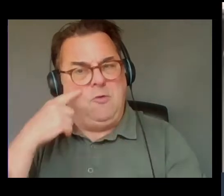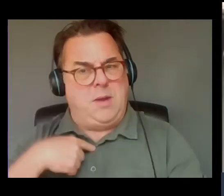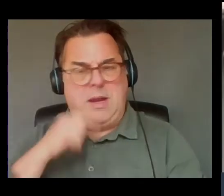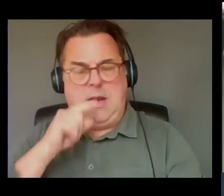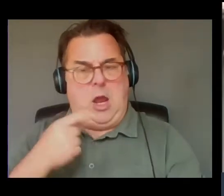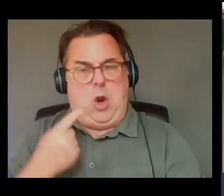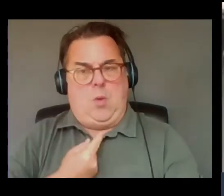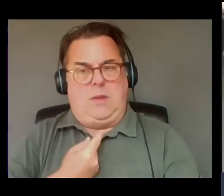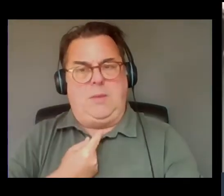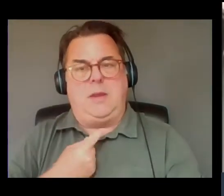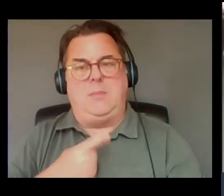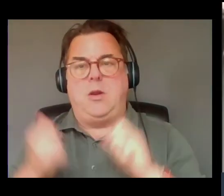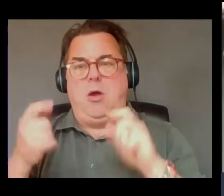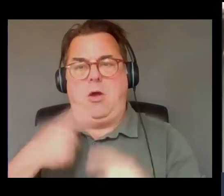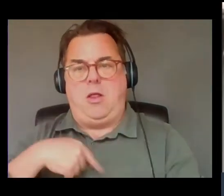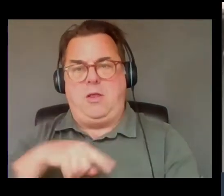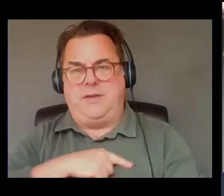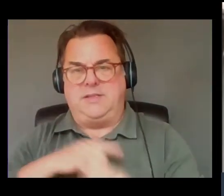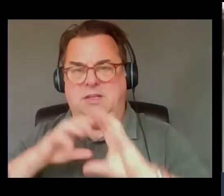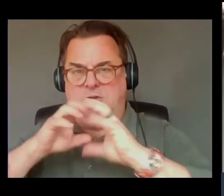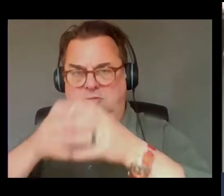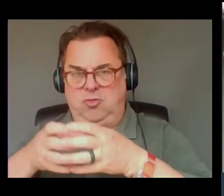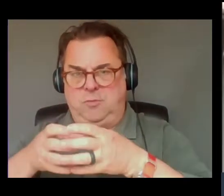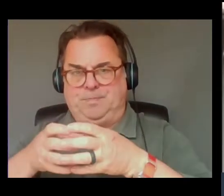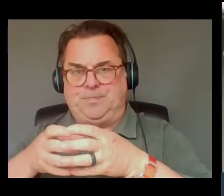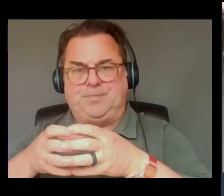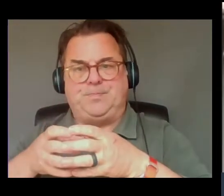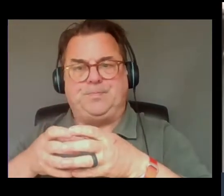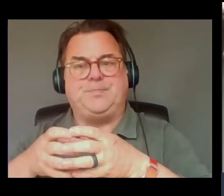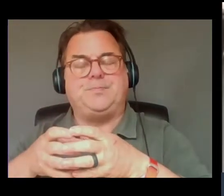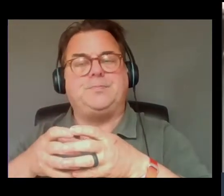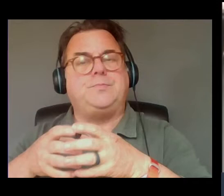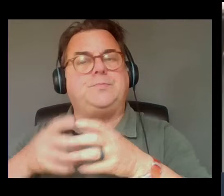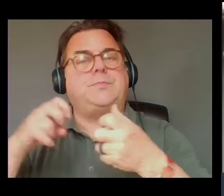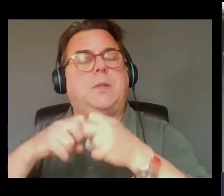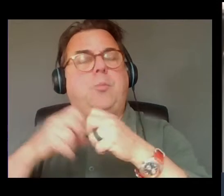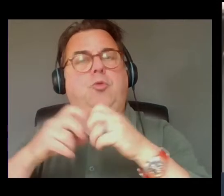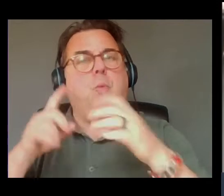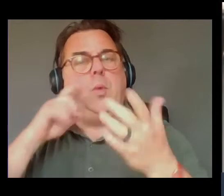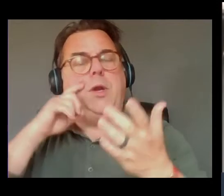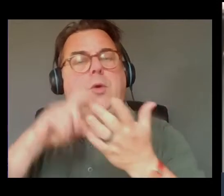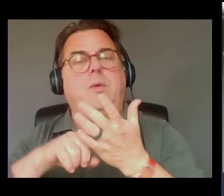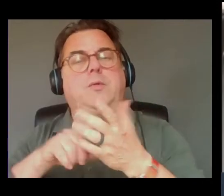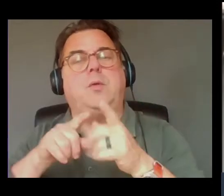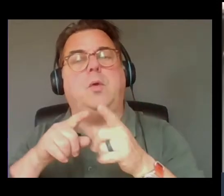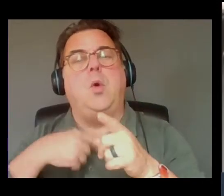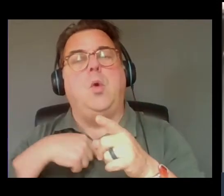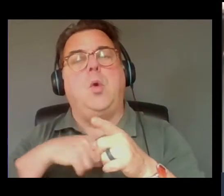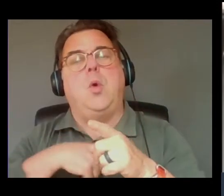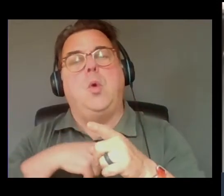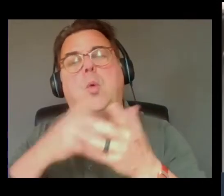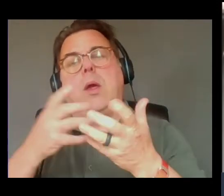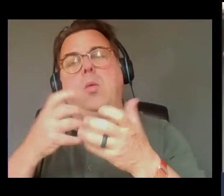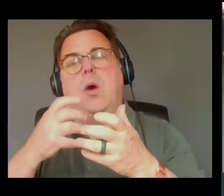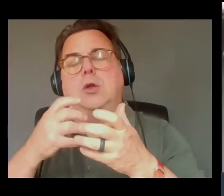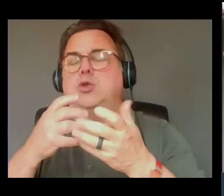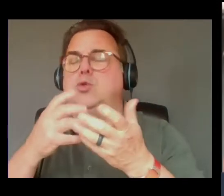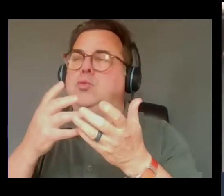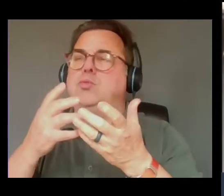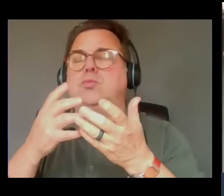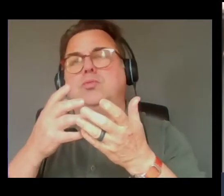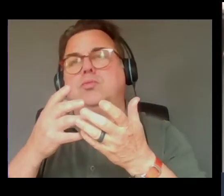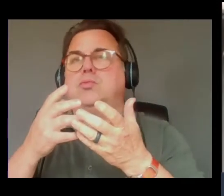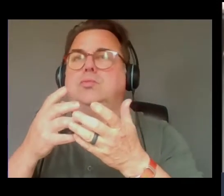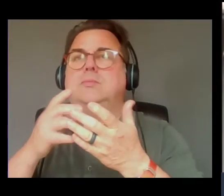really all of us, one of the challenges we encountered was that even though we wanted to spend our time